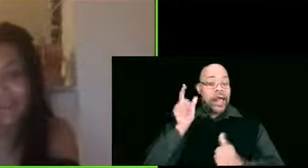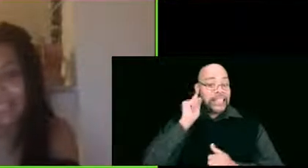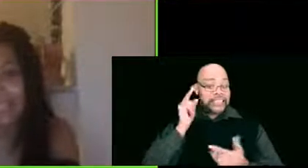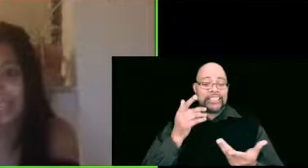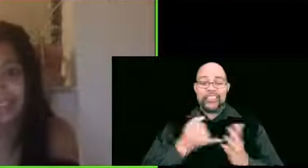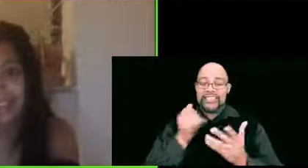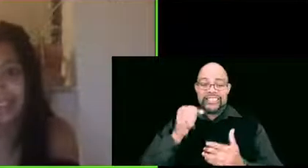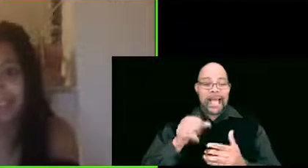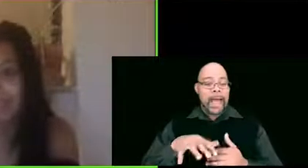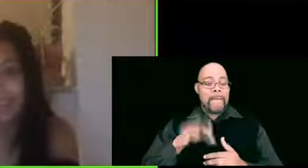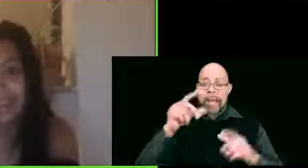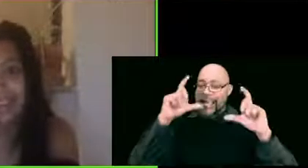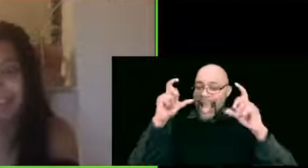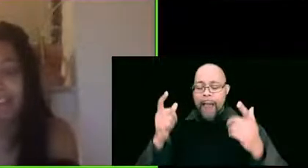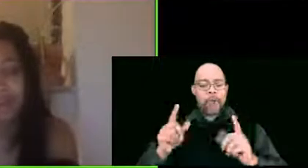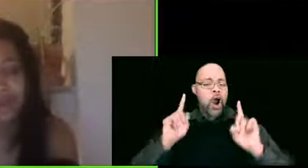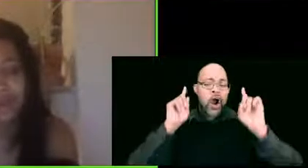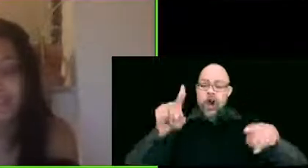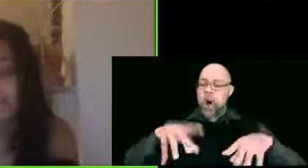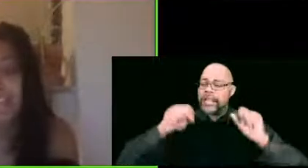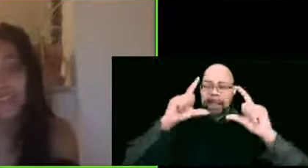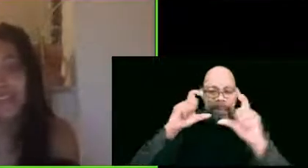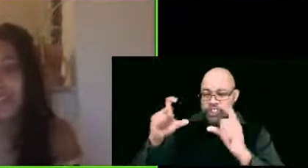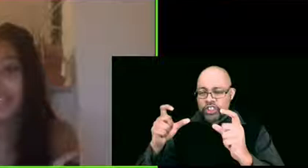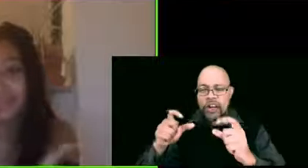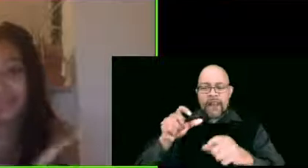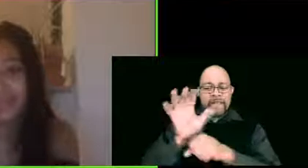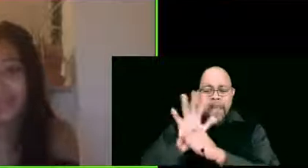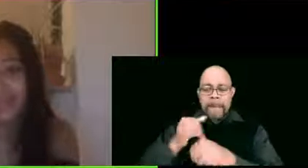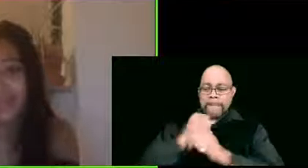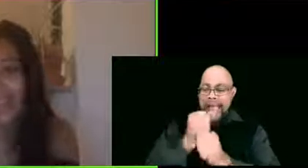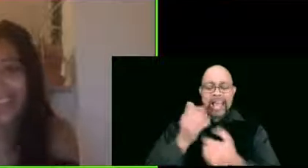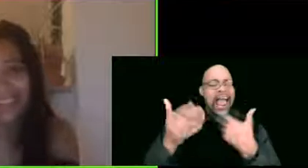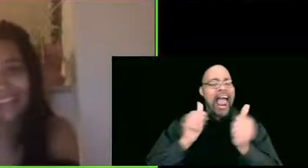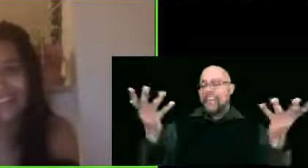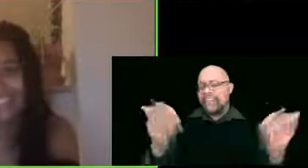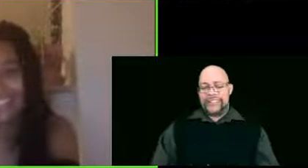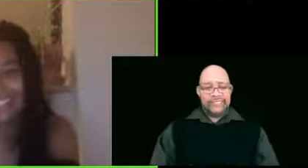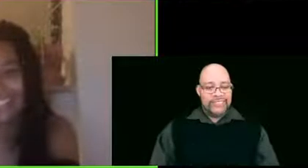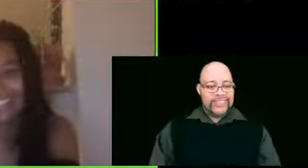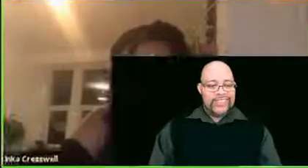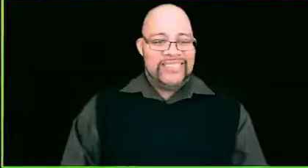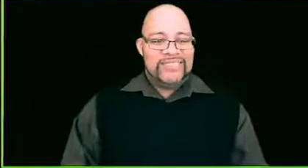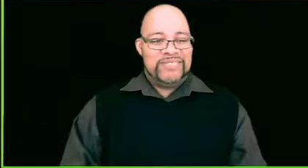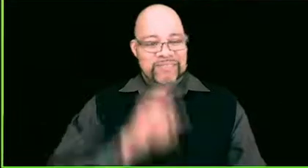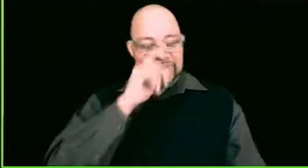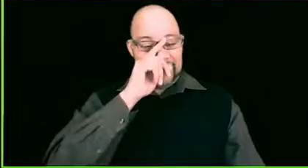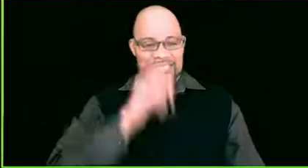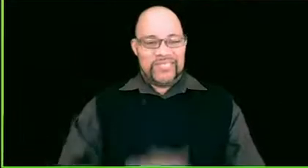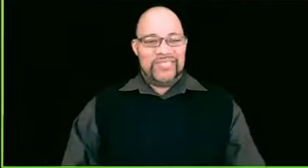to anyone listening, just, pick up a camera, go take a photo, take a film, make a film, anything.